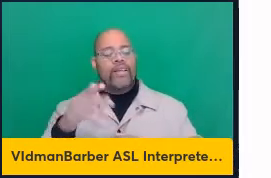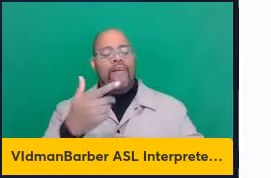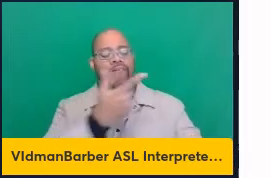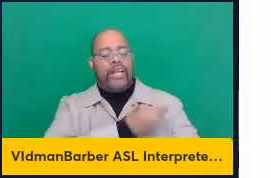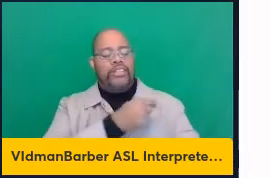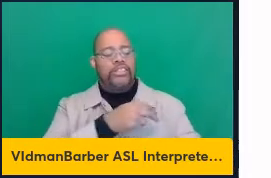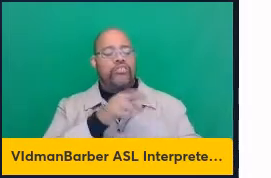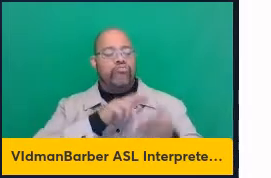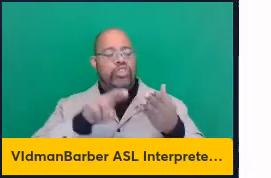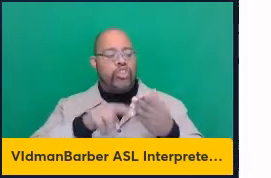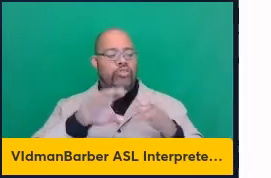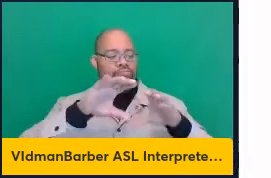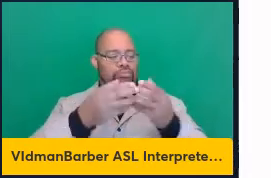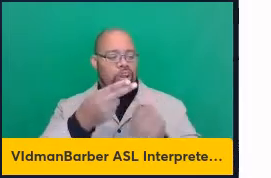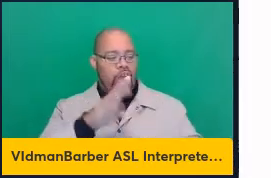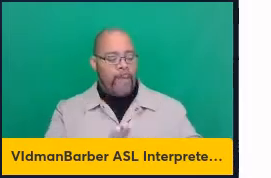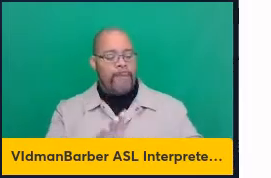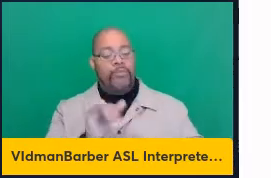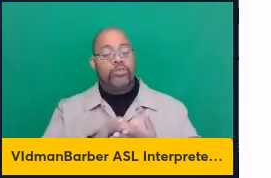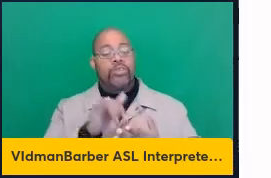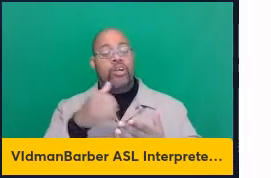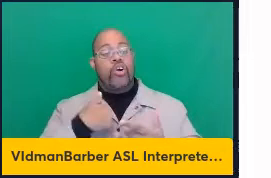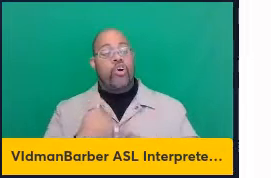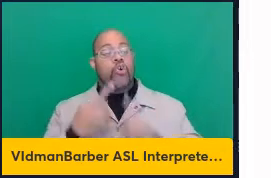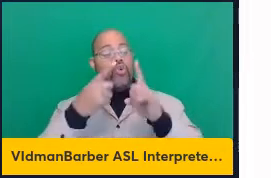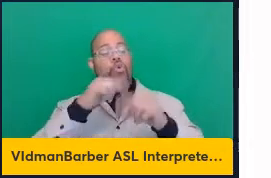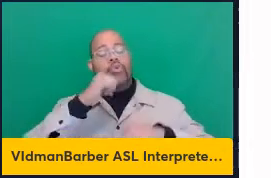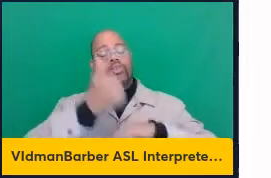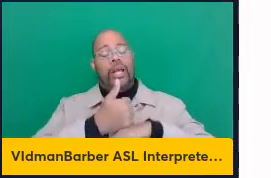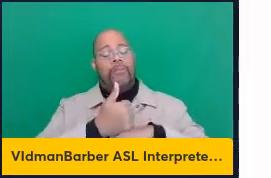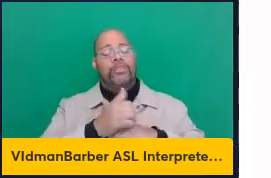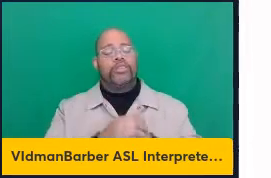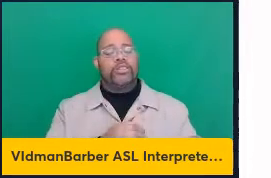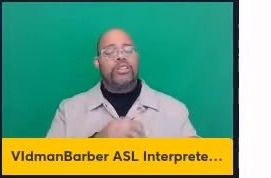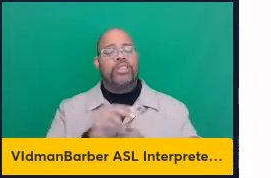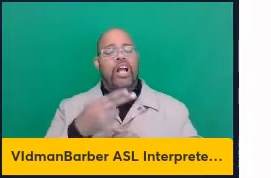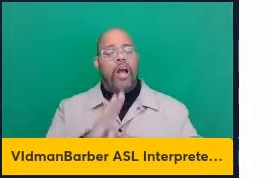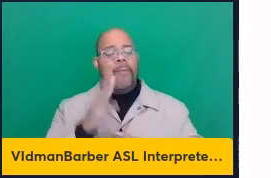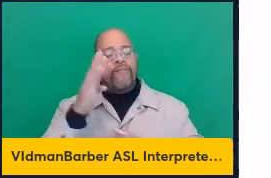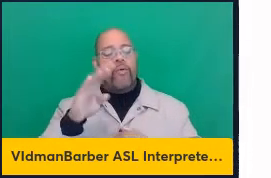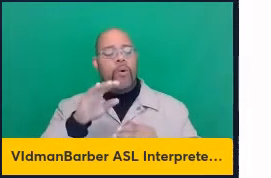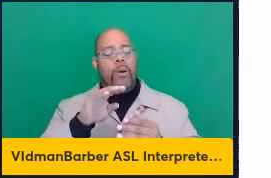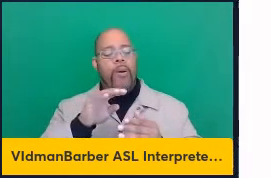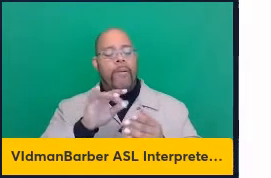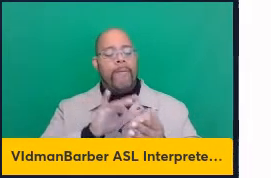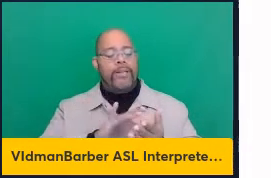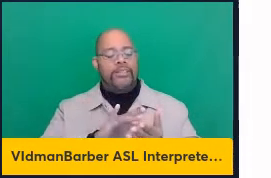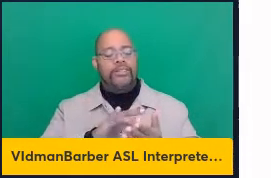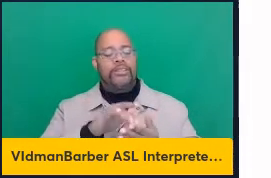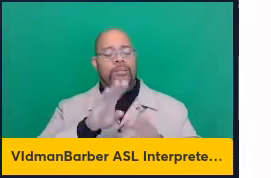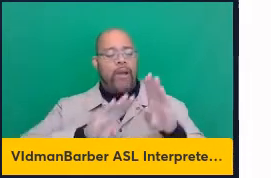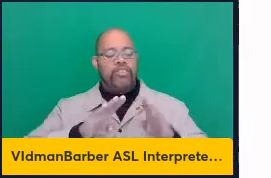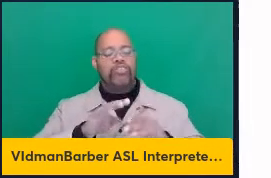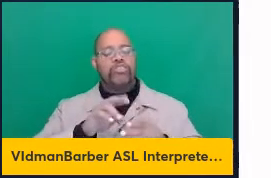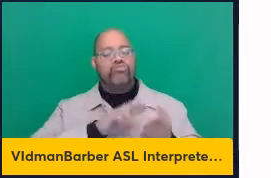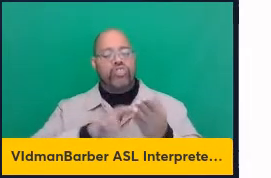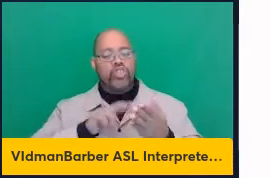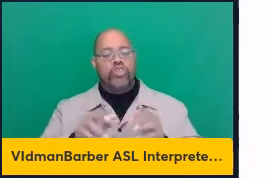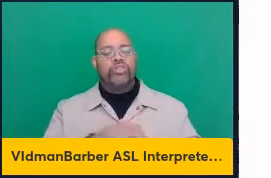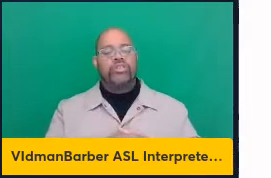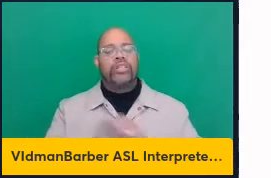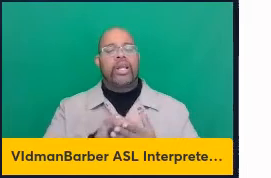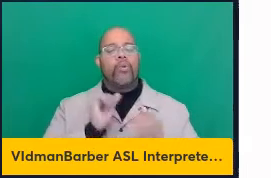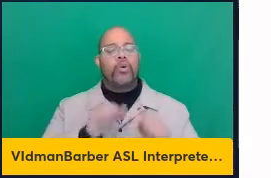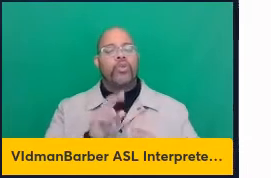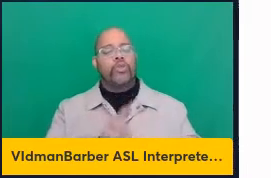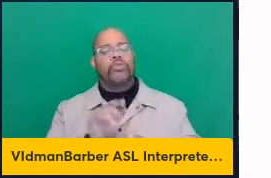research hubs. So essentially, our vision was to establish a major hub for biomedical research training that we could